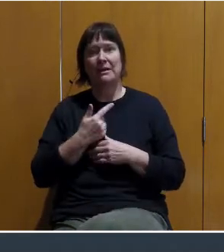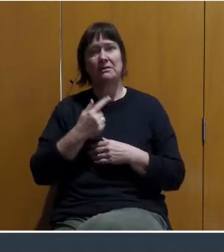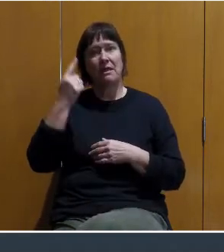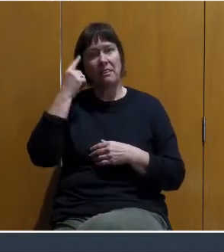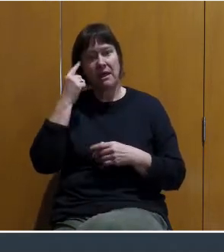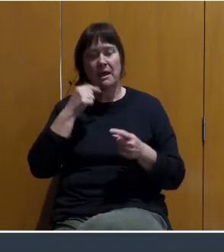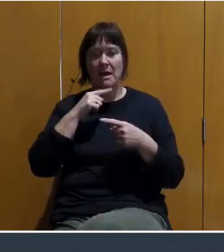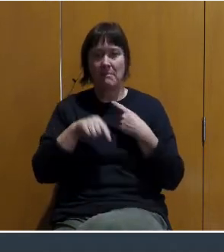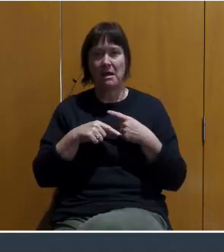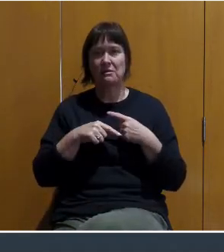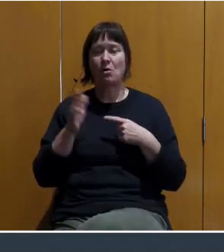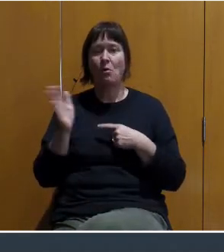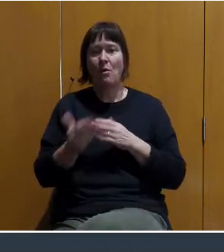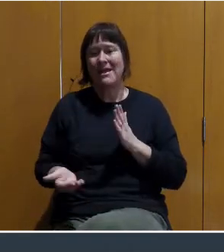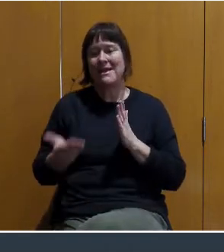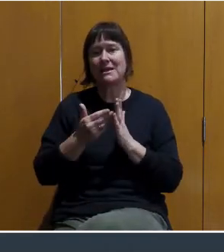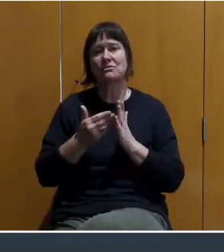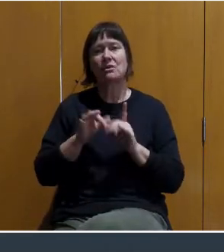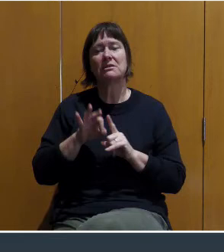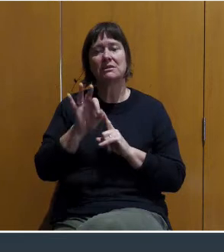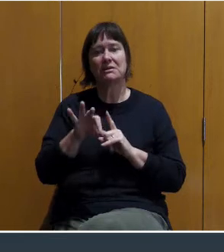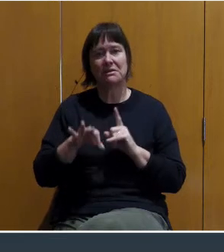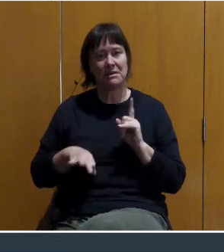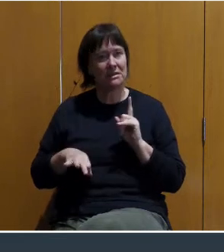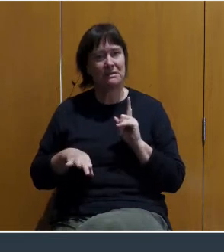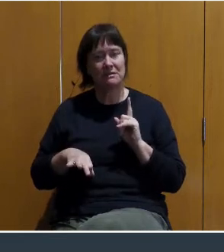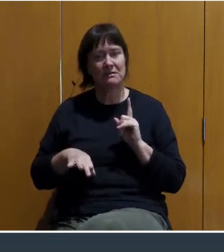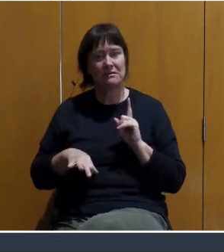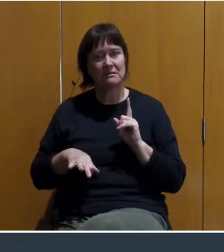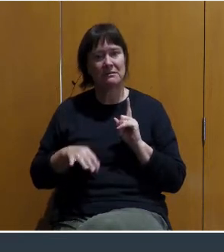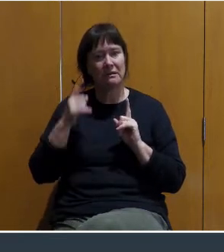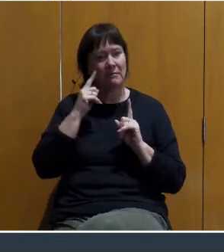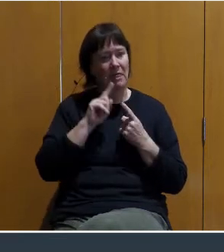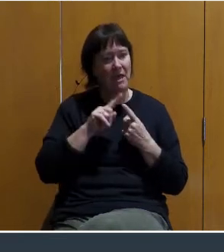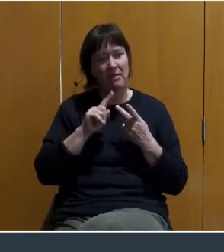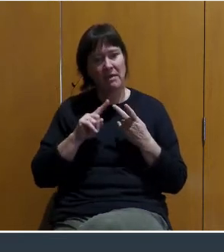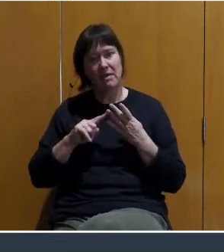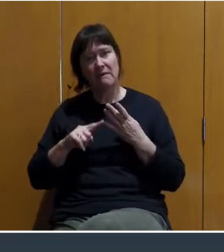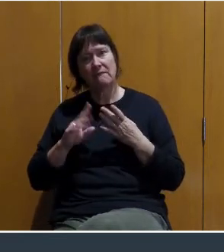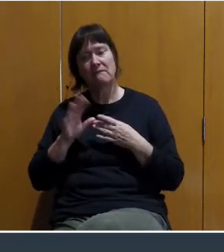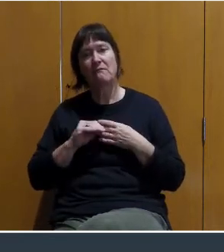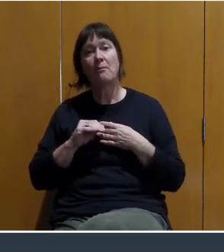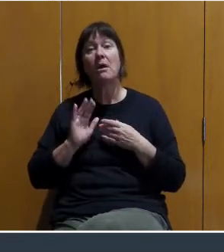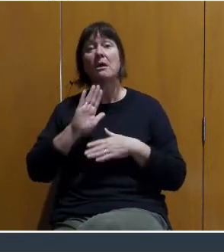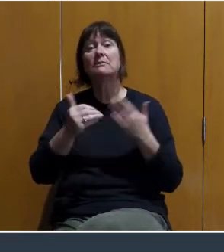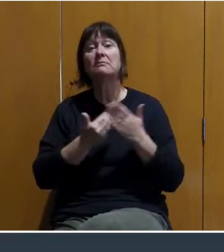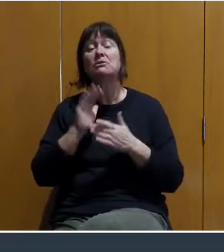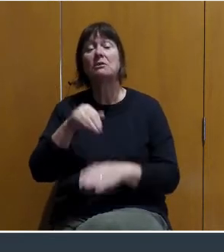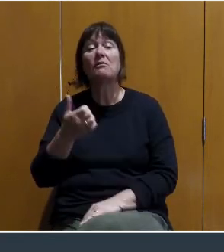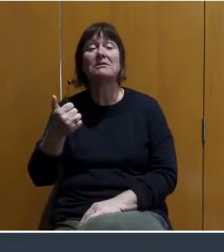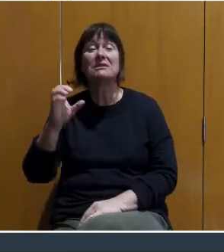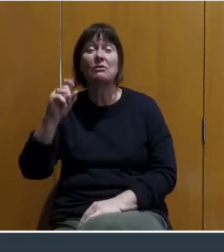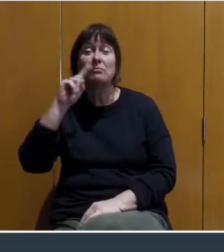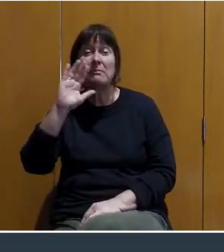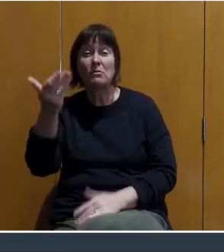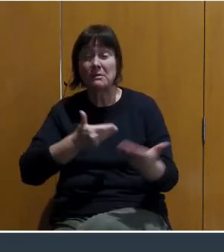minds to all of the extra suggestions that have been made in submissions from over 600 people.